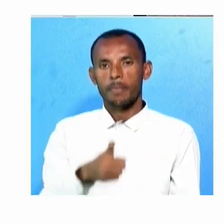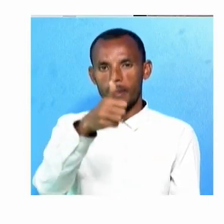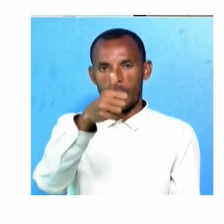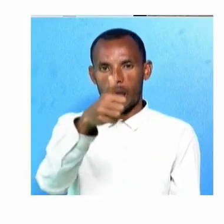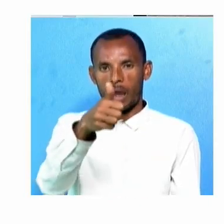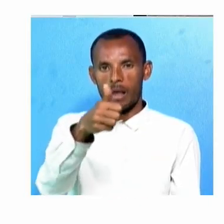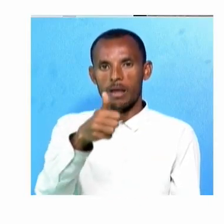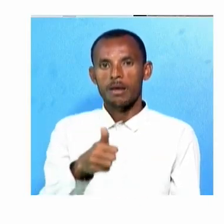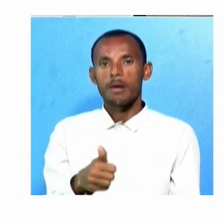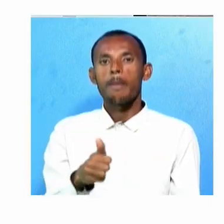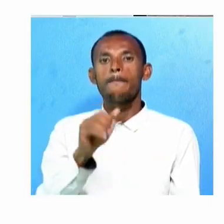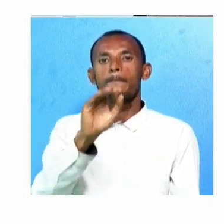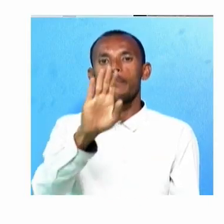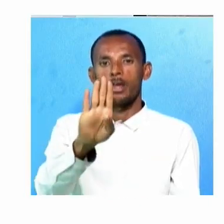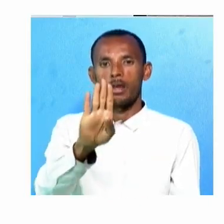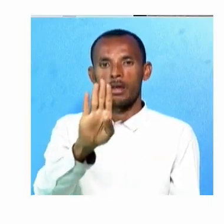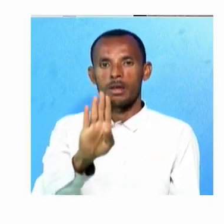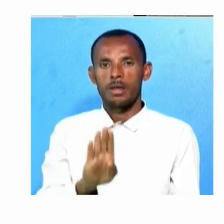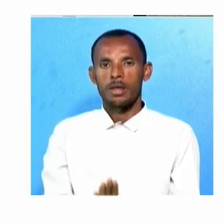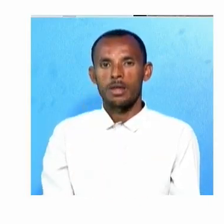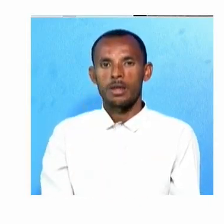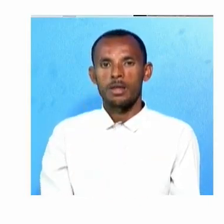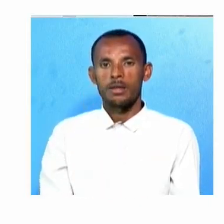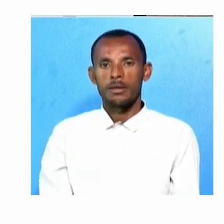A, B.